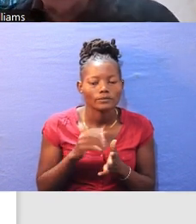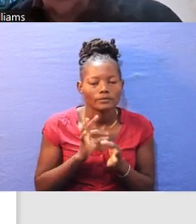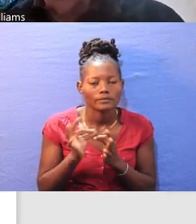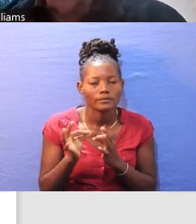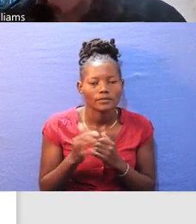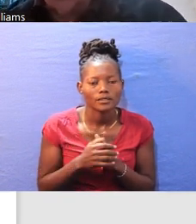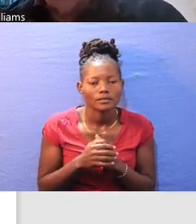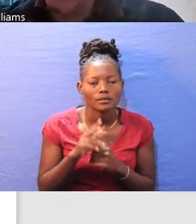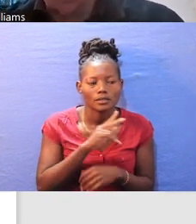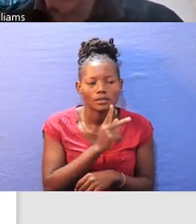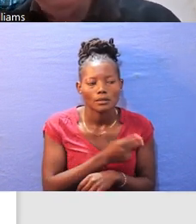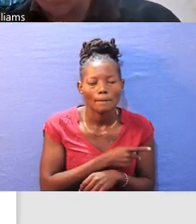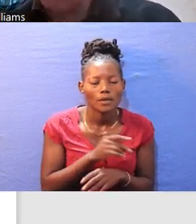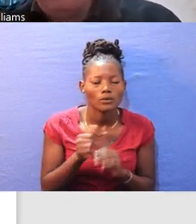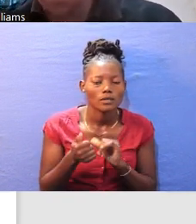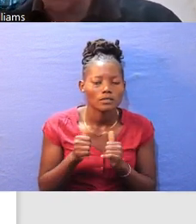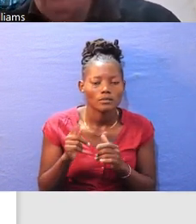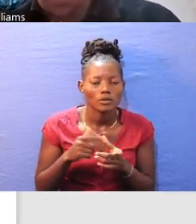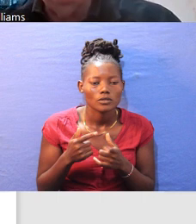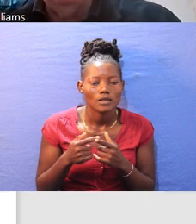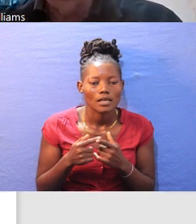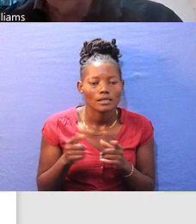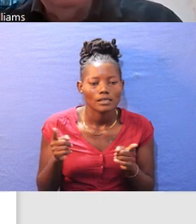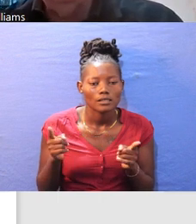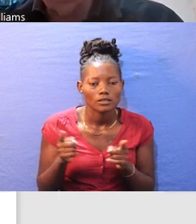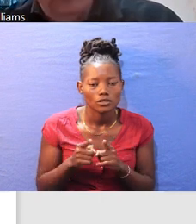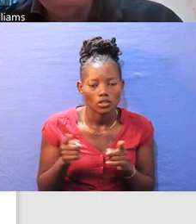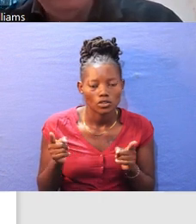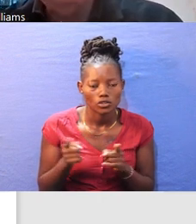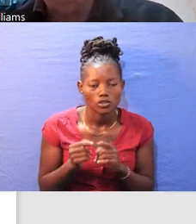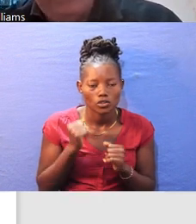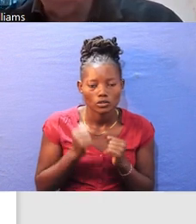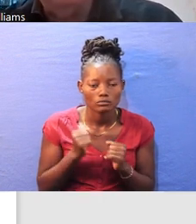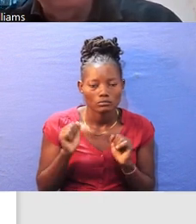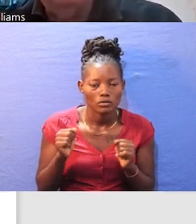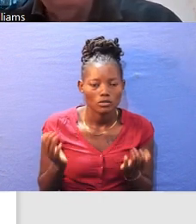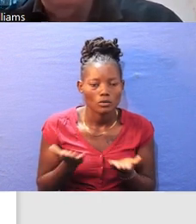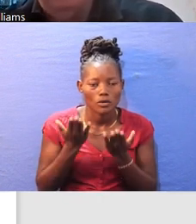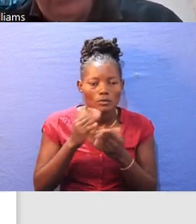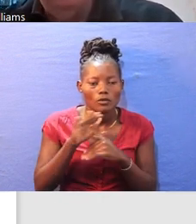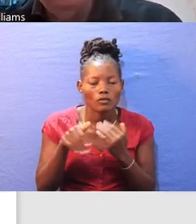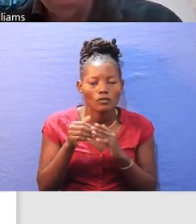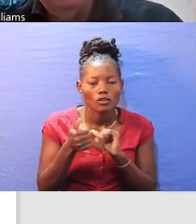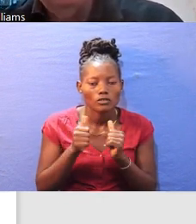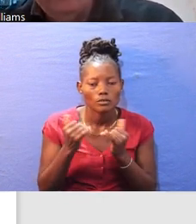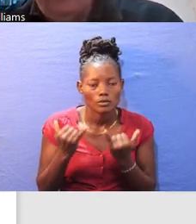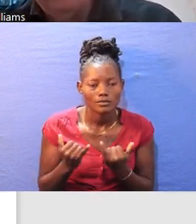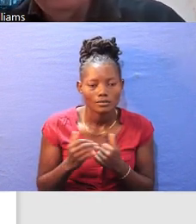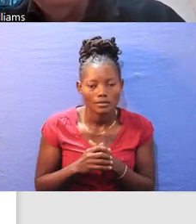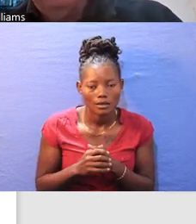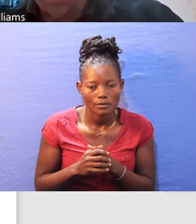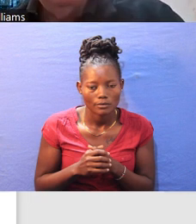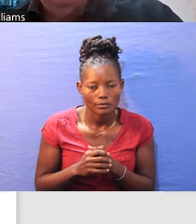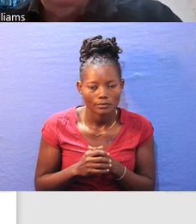If it's a speed power sport, short sprints can improve all